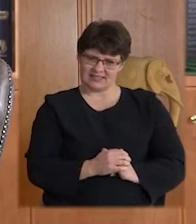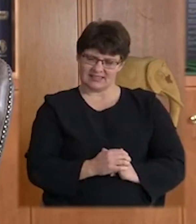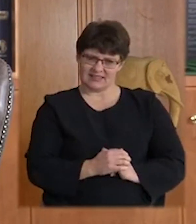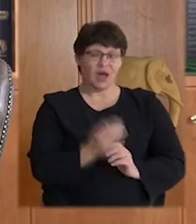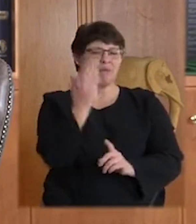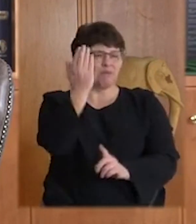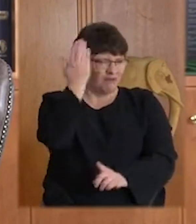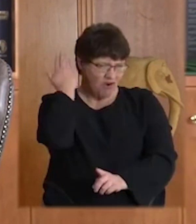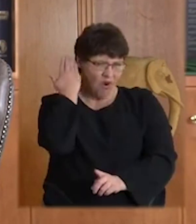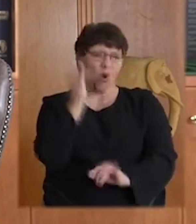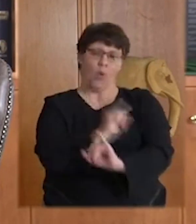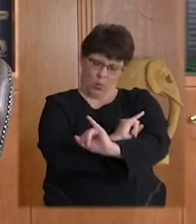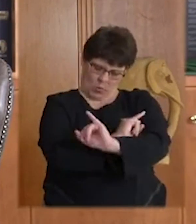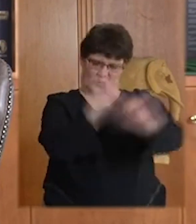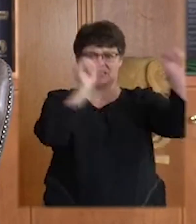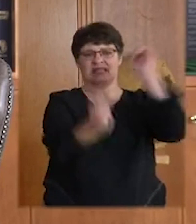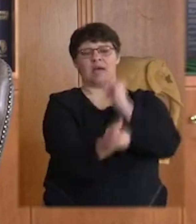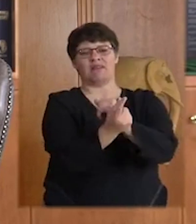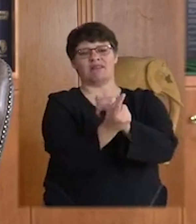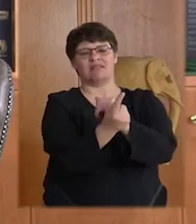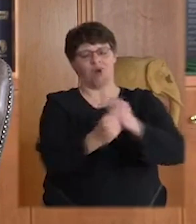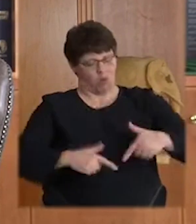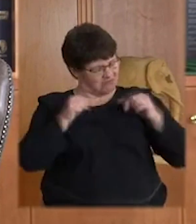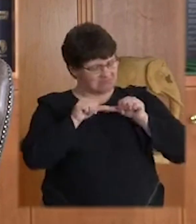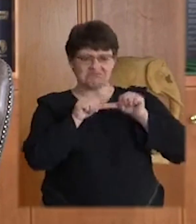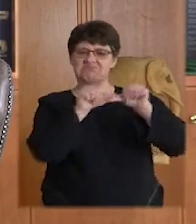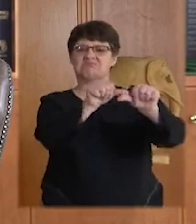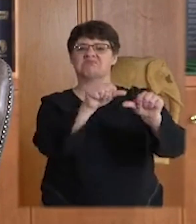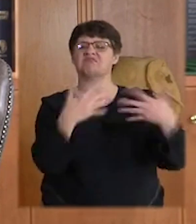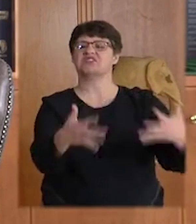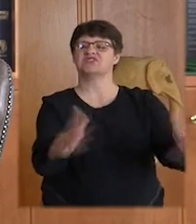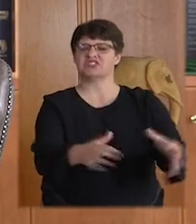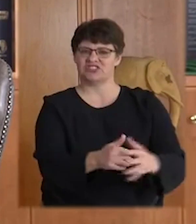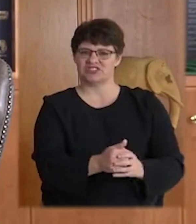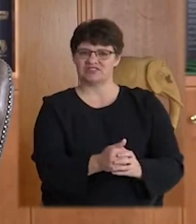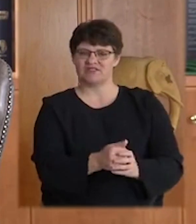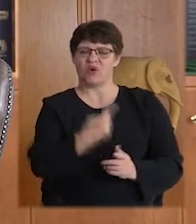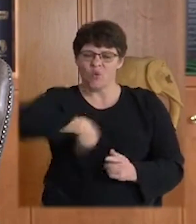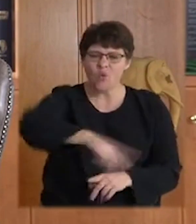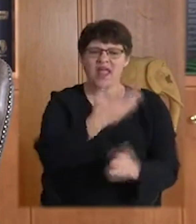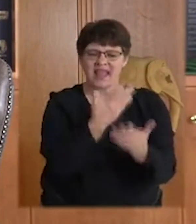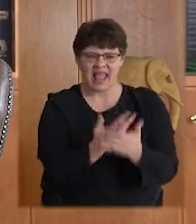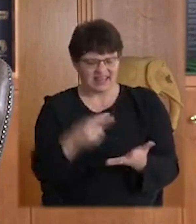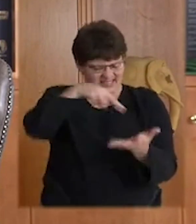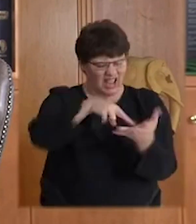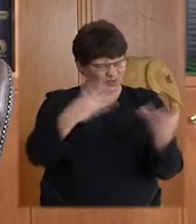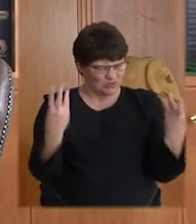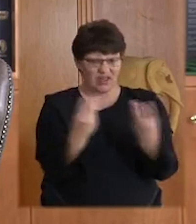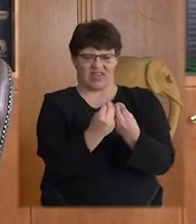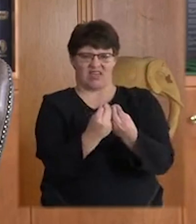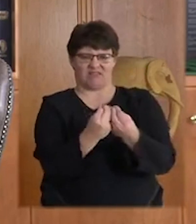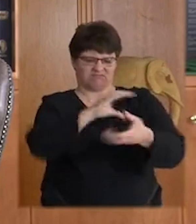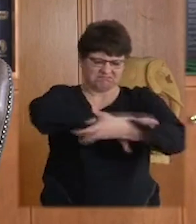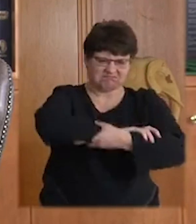we have prevailed. Let us keep our arms locked together in a column of